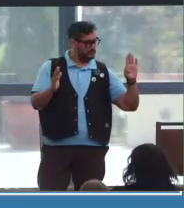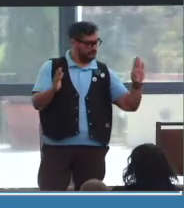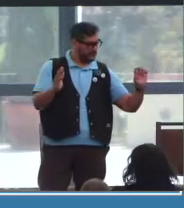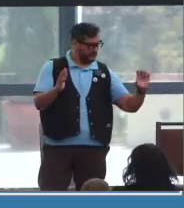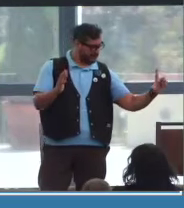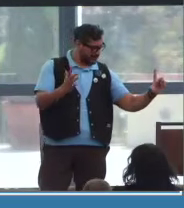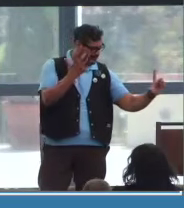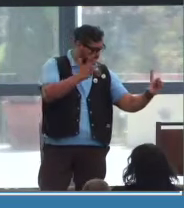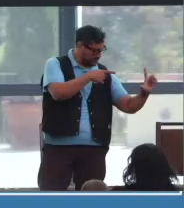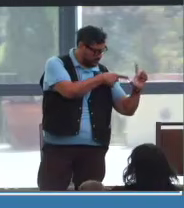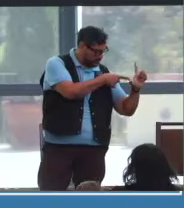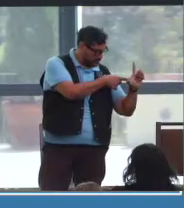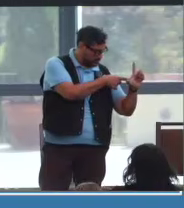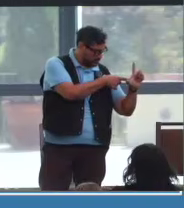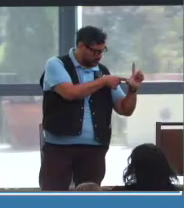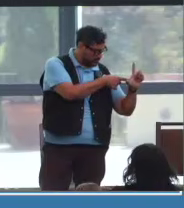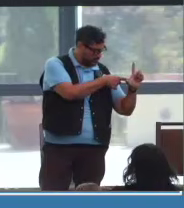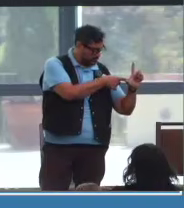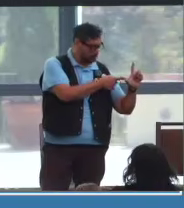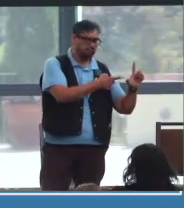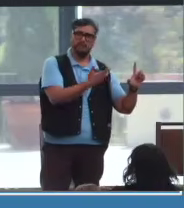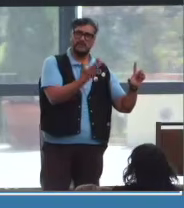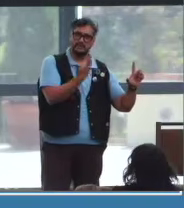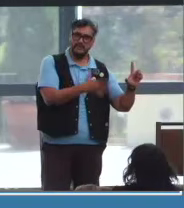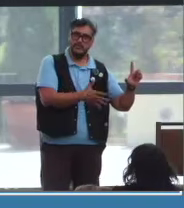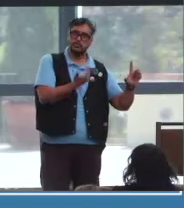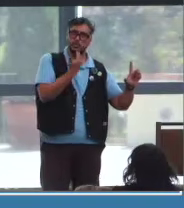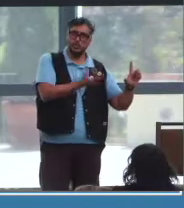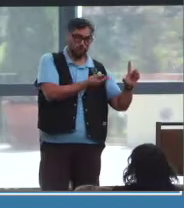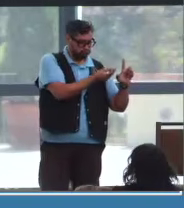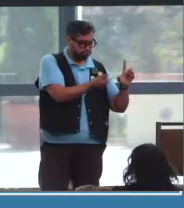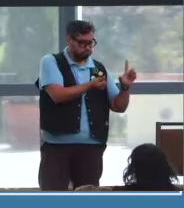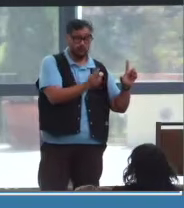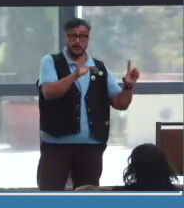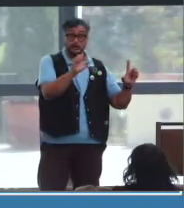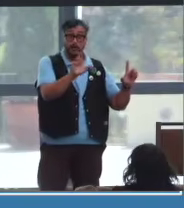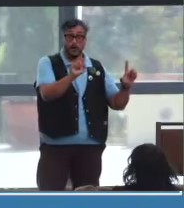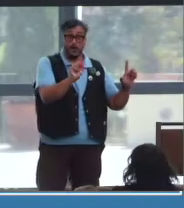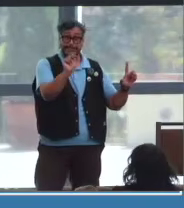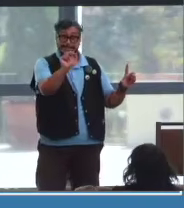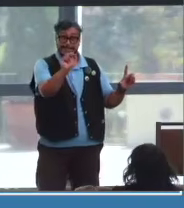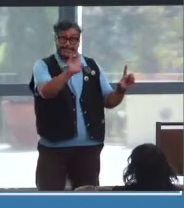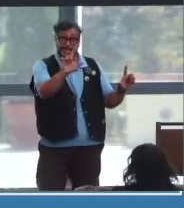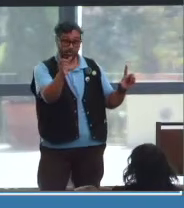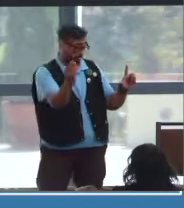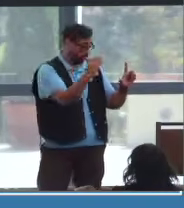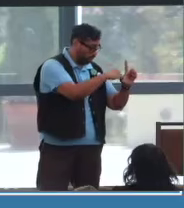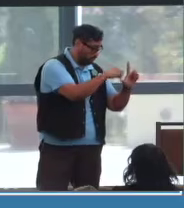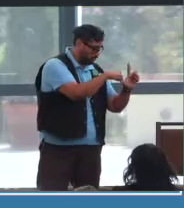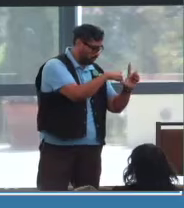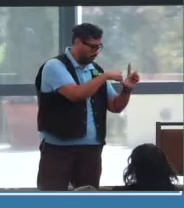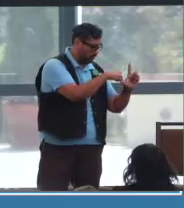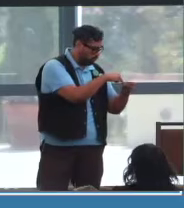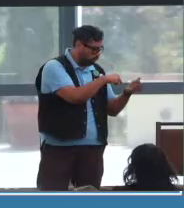driven disease that has shown really good responses with CAR T cells, why can't we apply CAR T cells